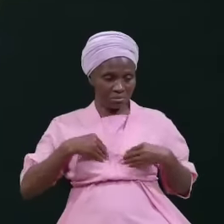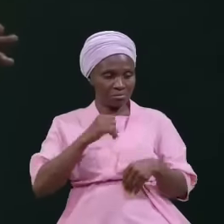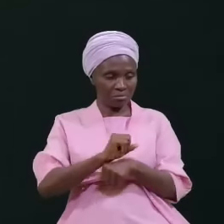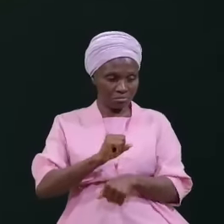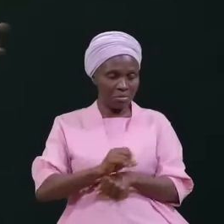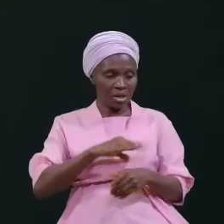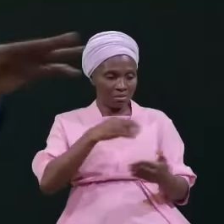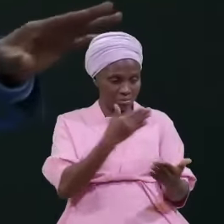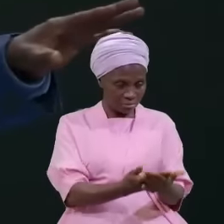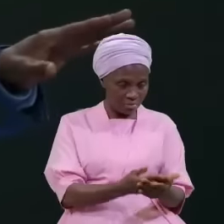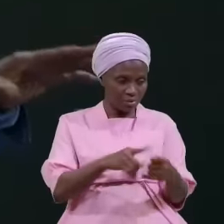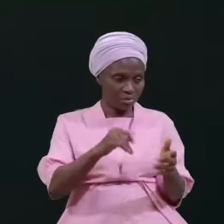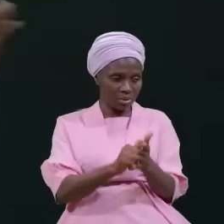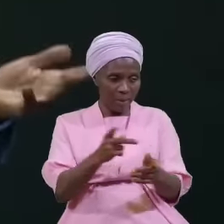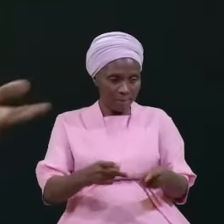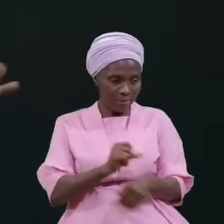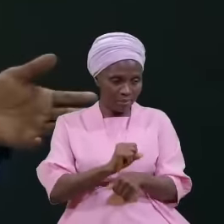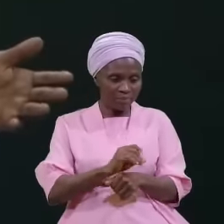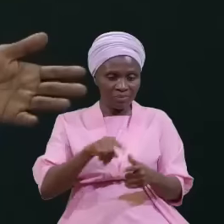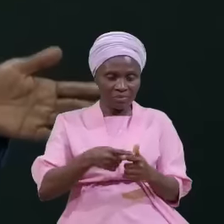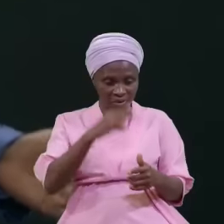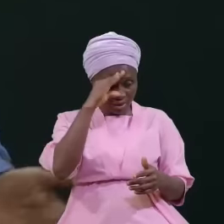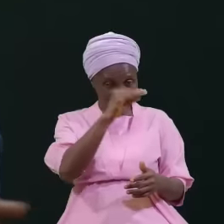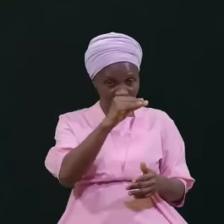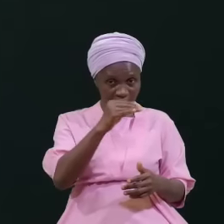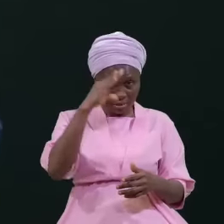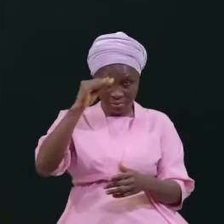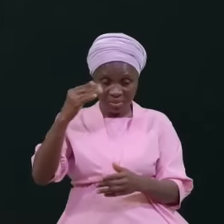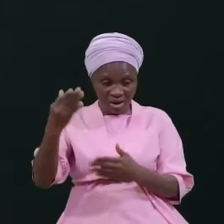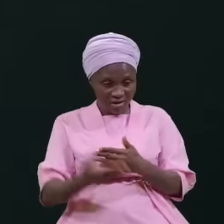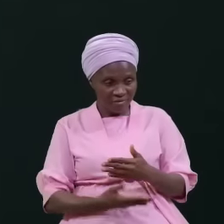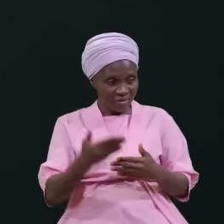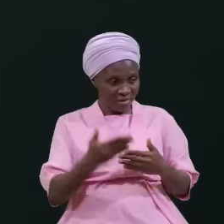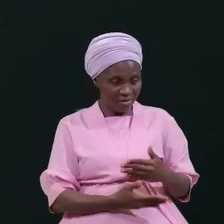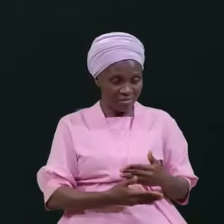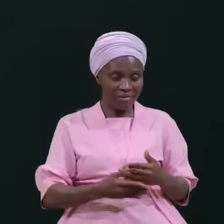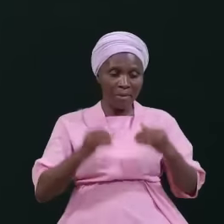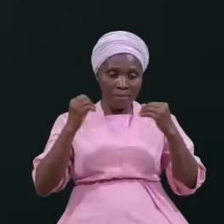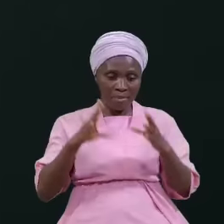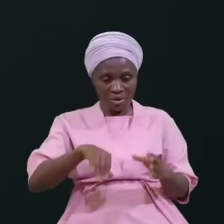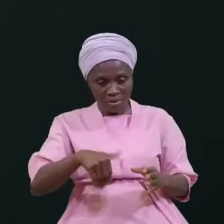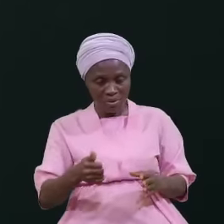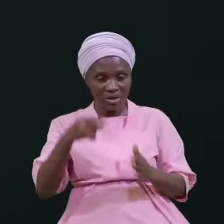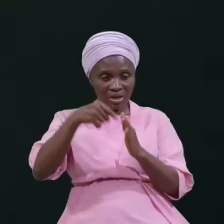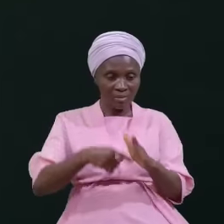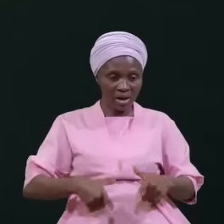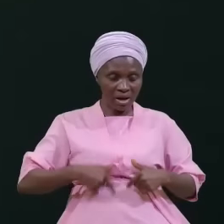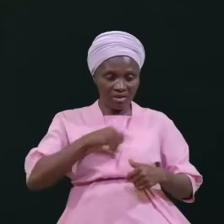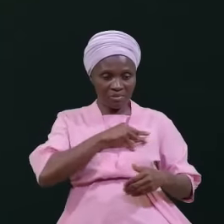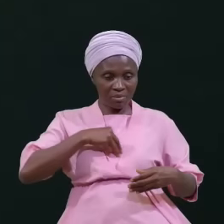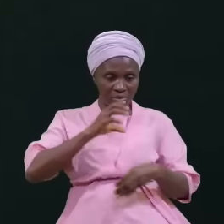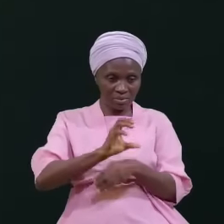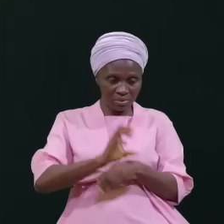he got other Deeper Life people he could trust, and they came into that, into